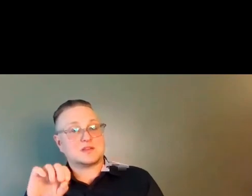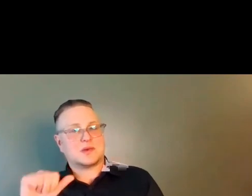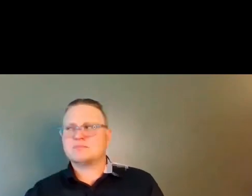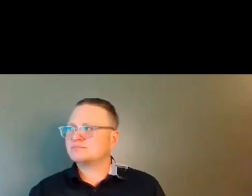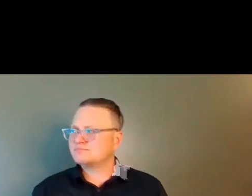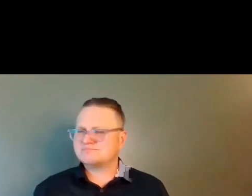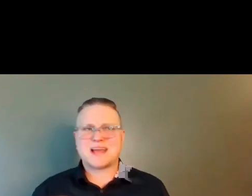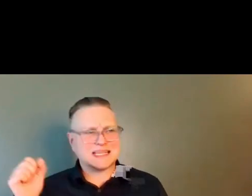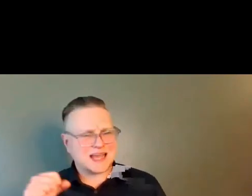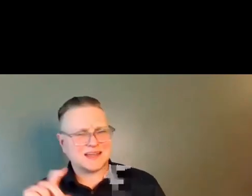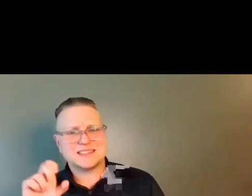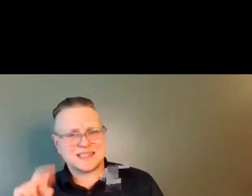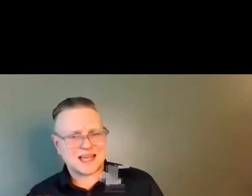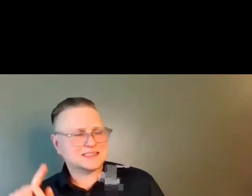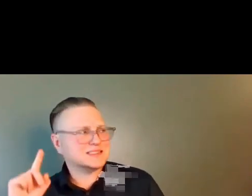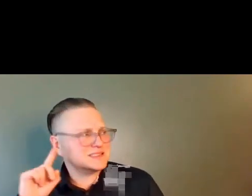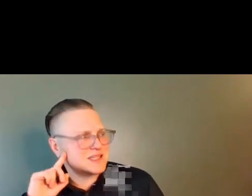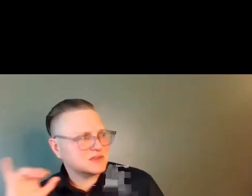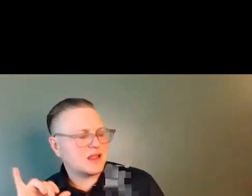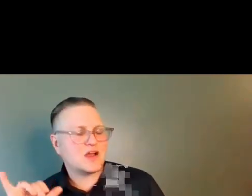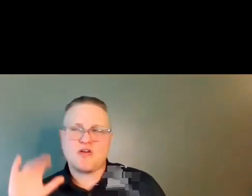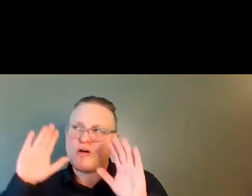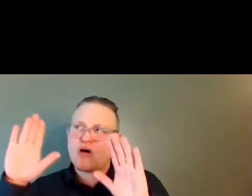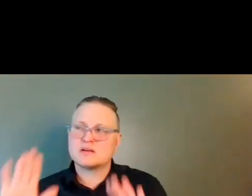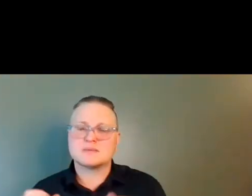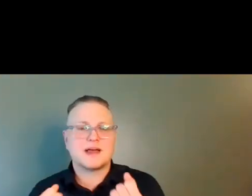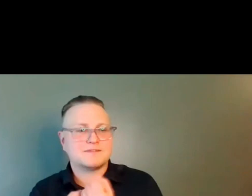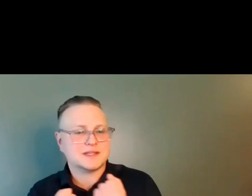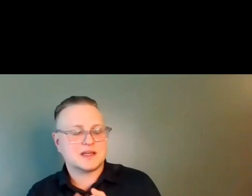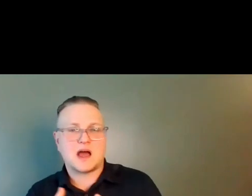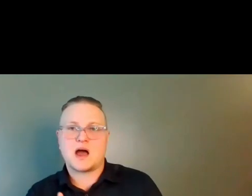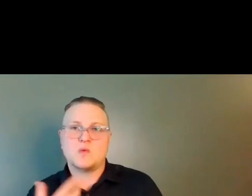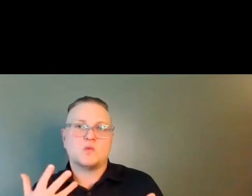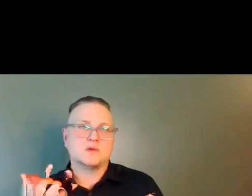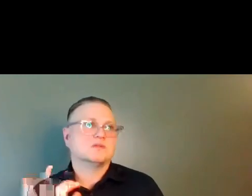join an agency with him in the role of ADA coordinator.